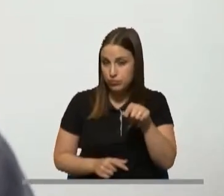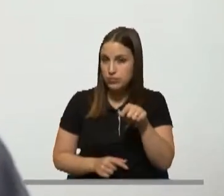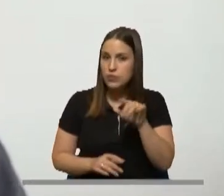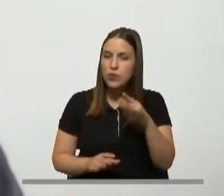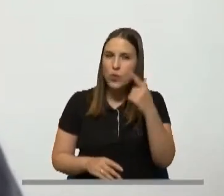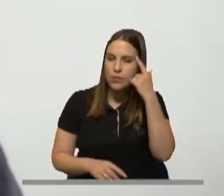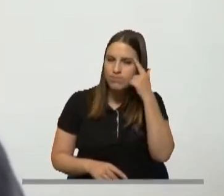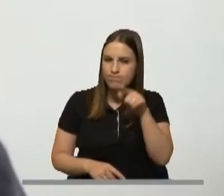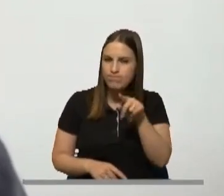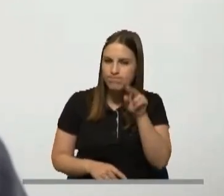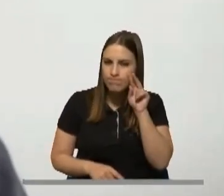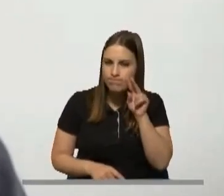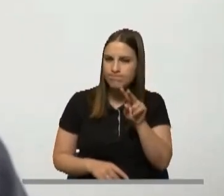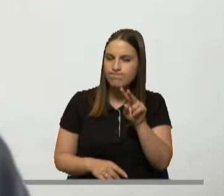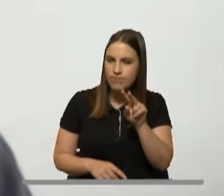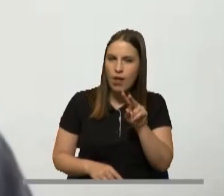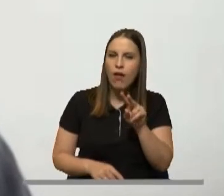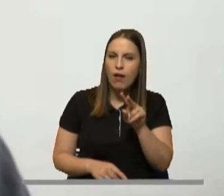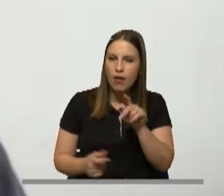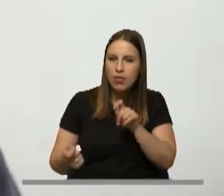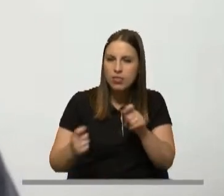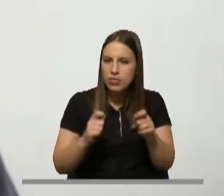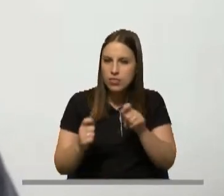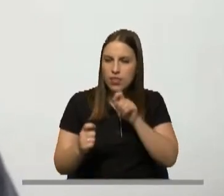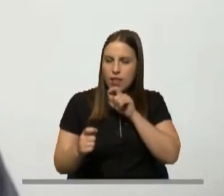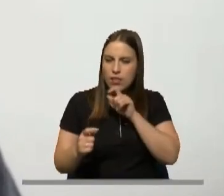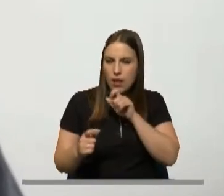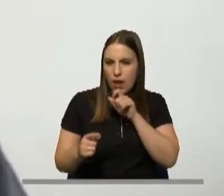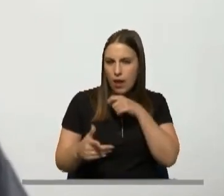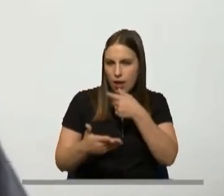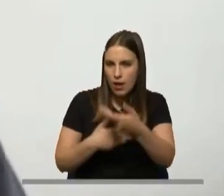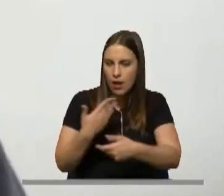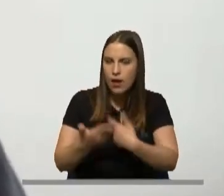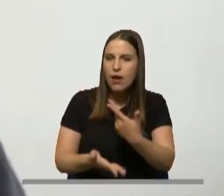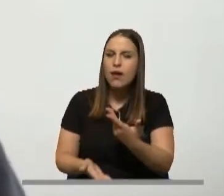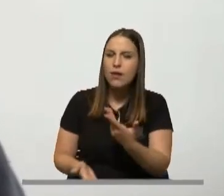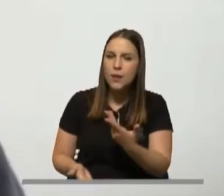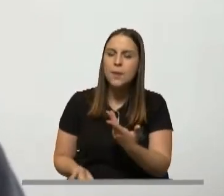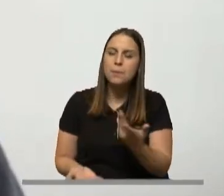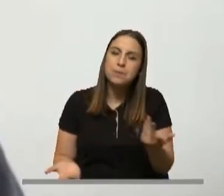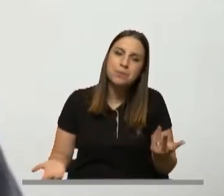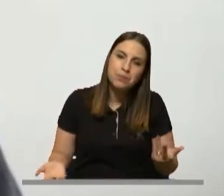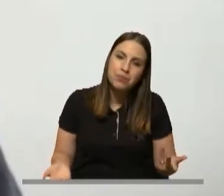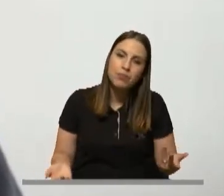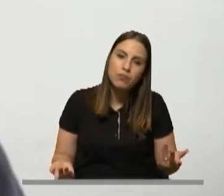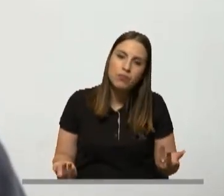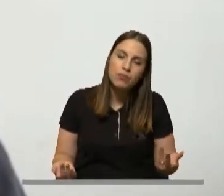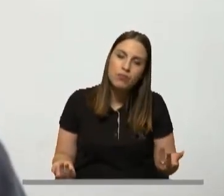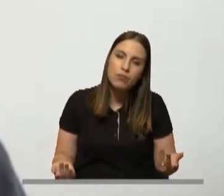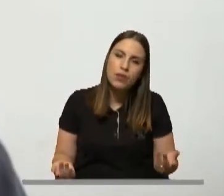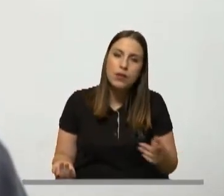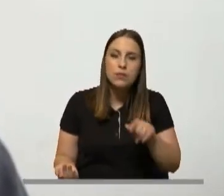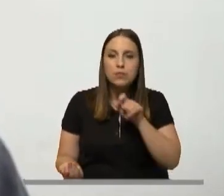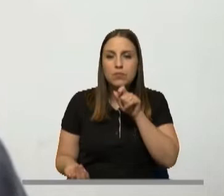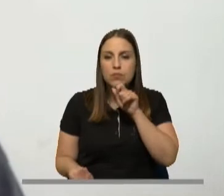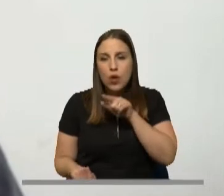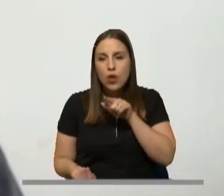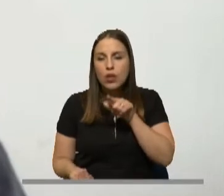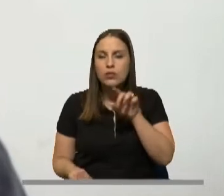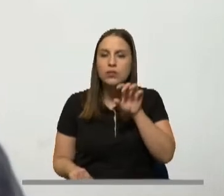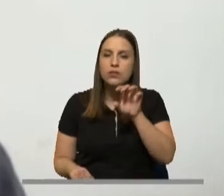presented as indisputable objectivities, with its supposedly